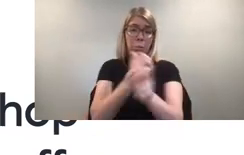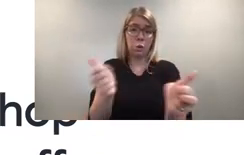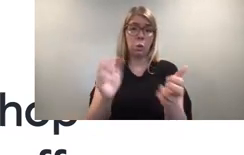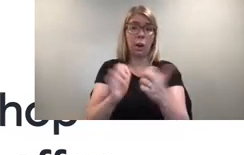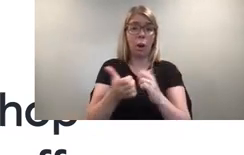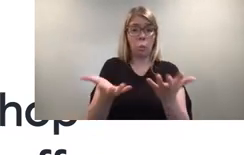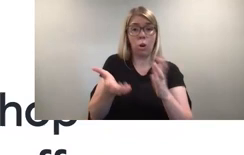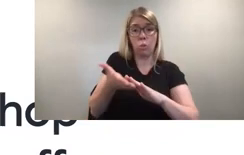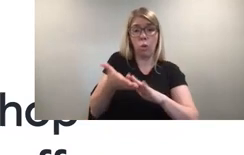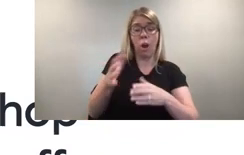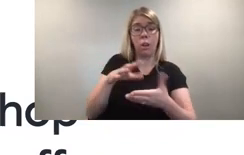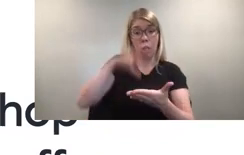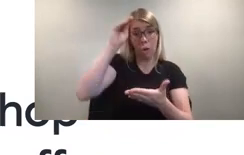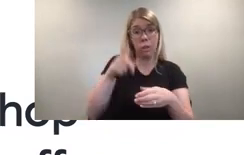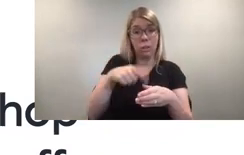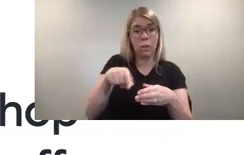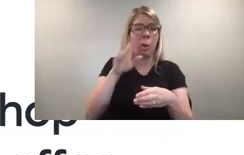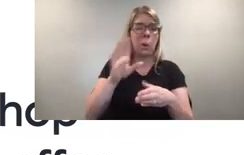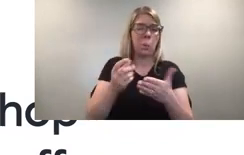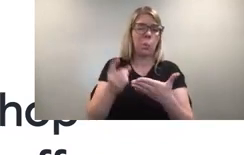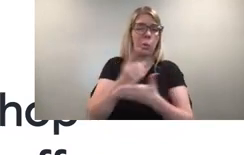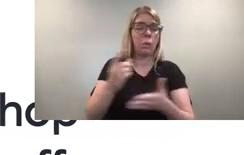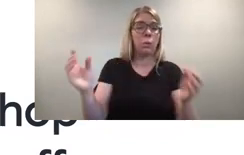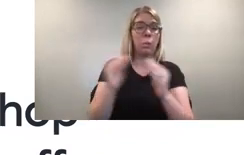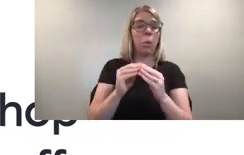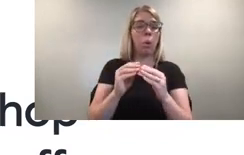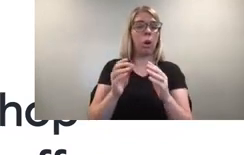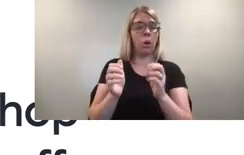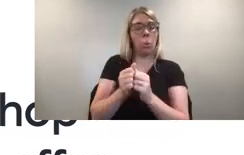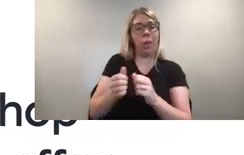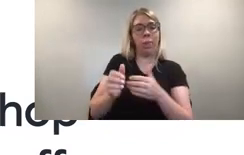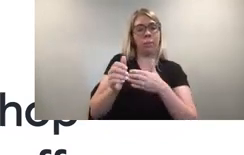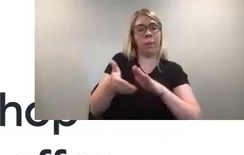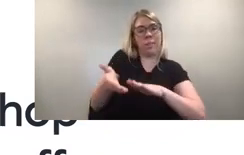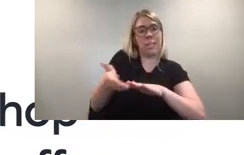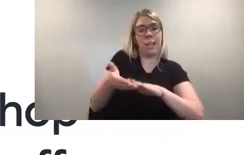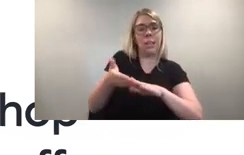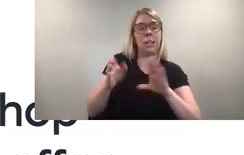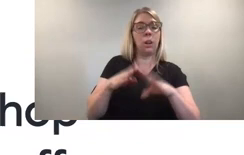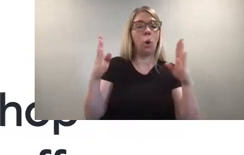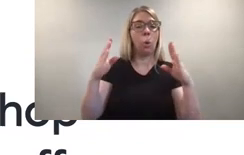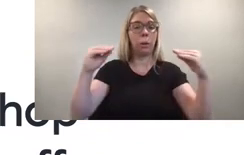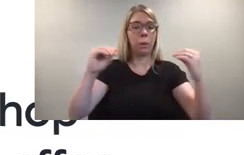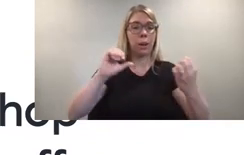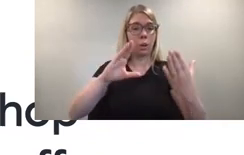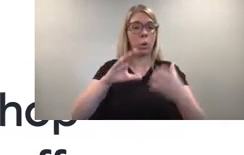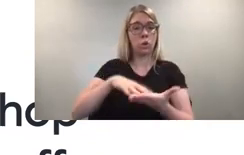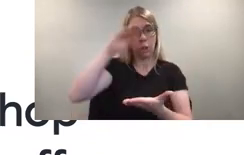to run that, but we'll definitely go over that in more detail once we get to the facilitating an open pedagogy learning circle